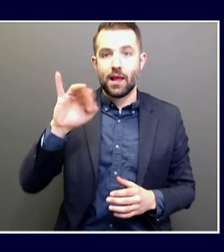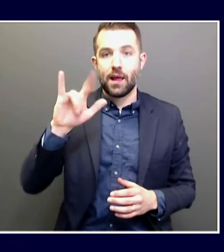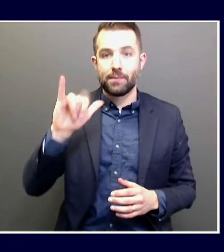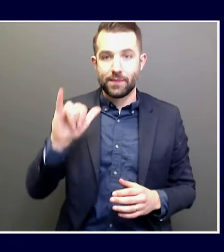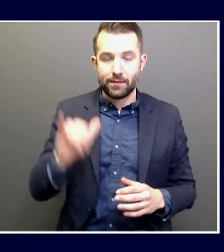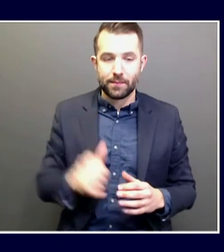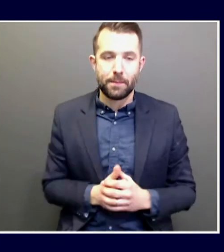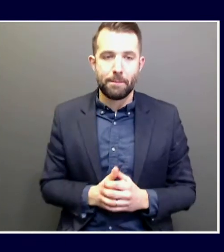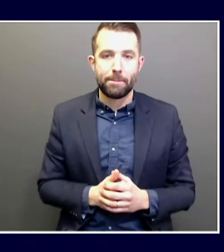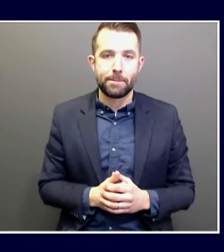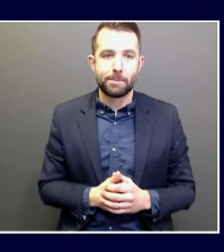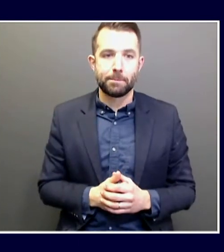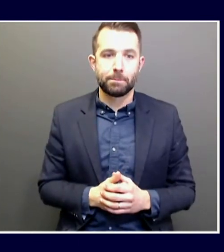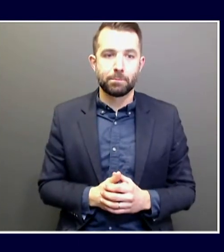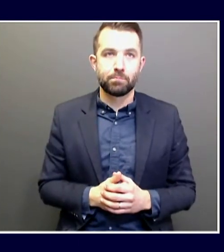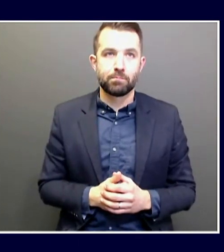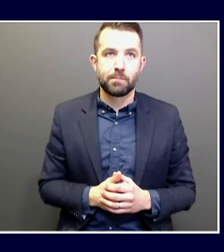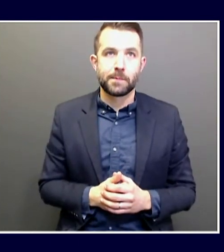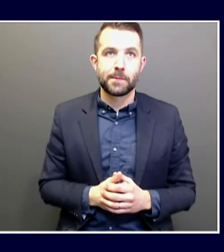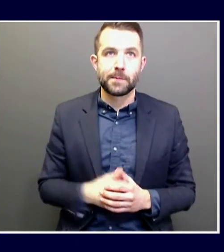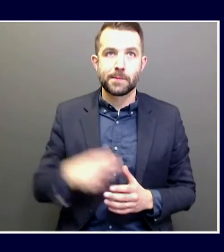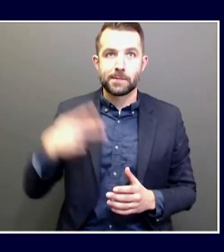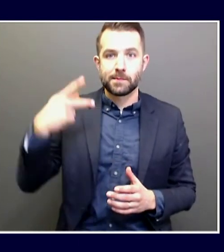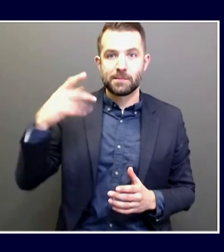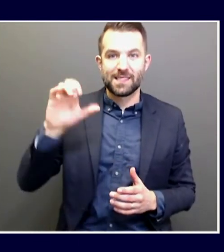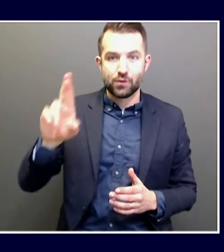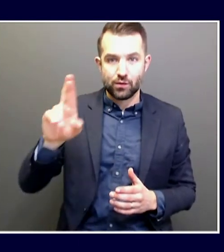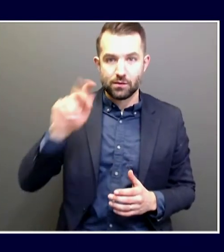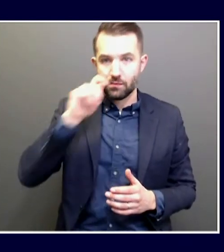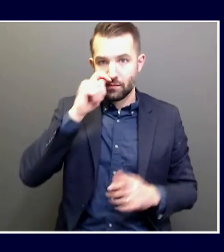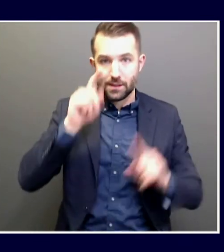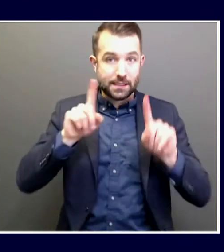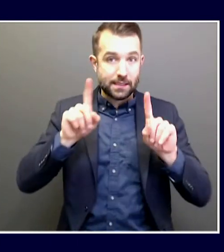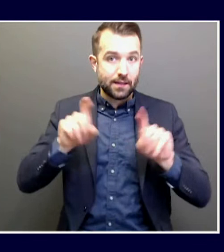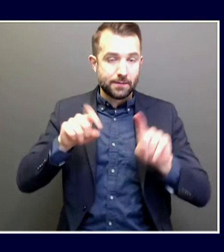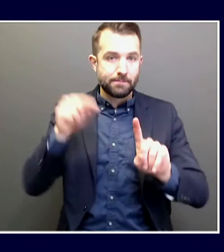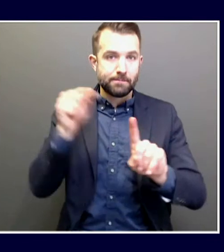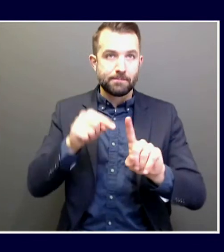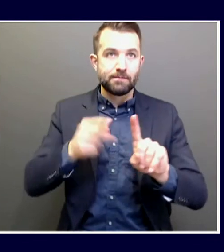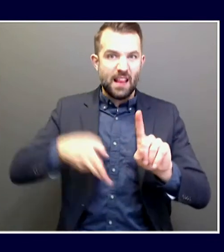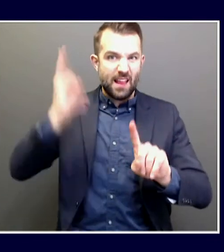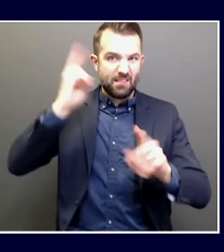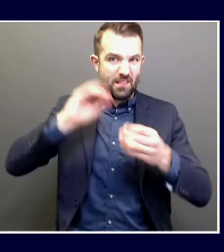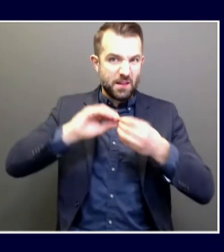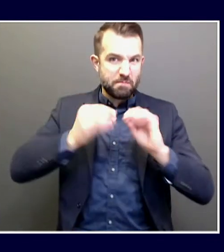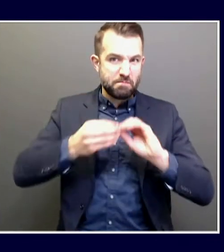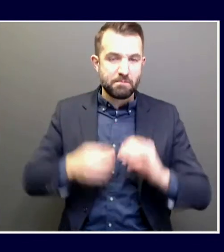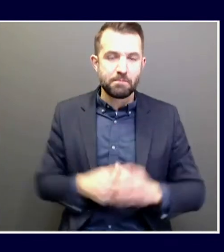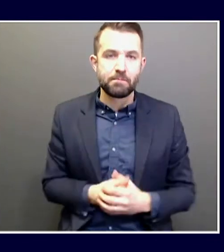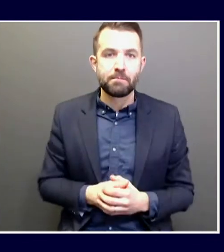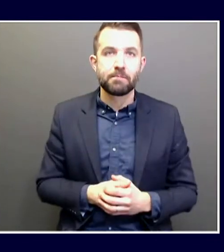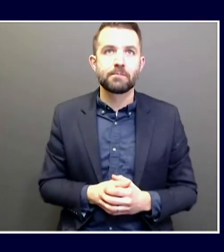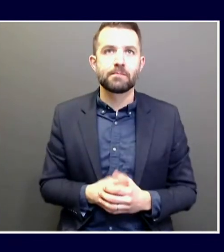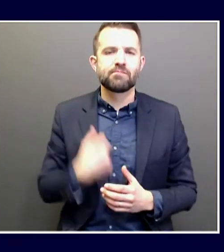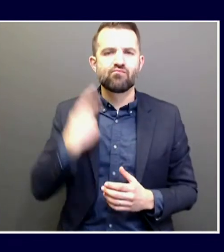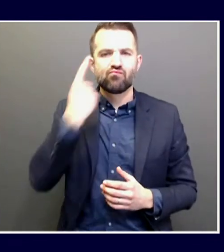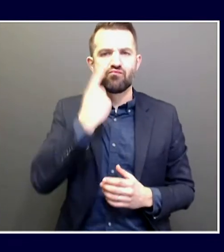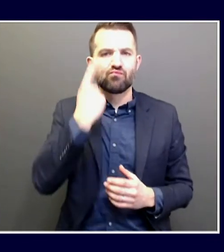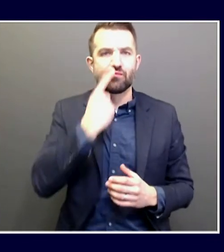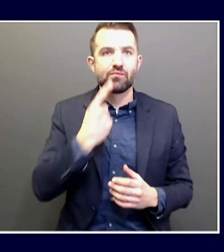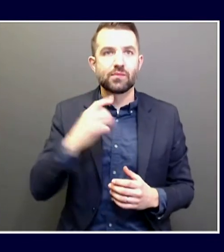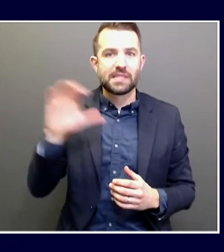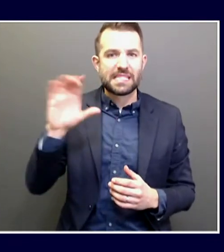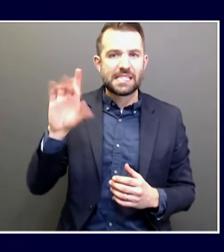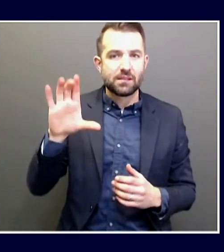on the matter of PCR testing volume, does the CDC have information on any